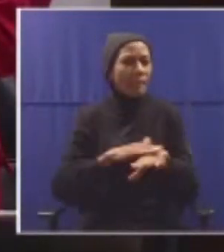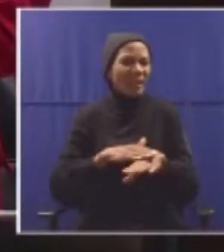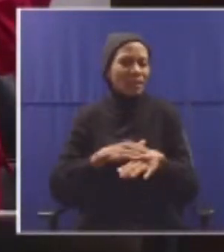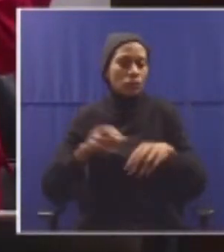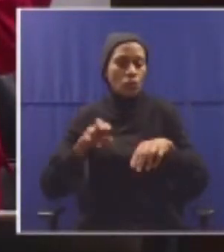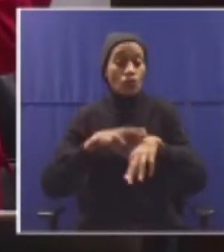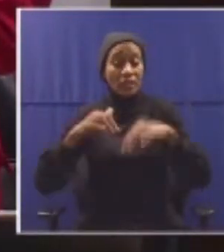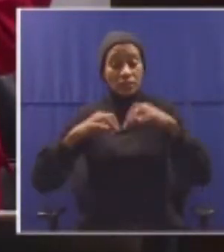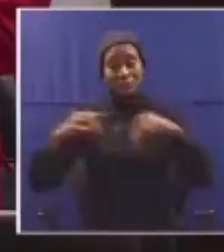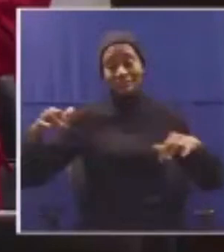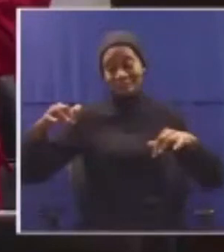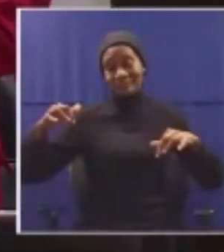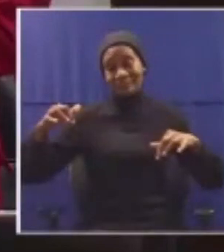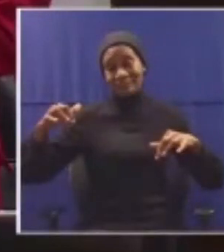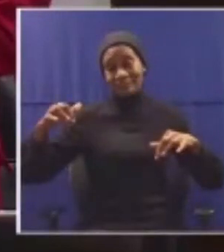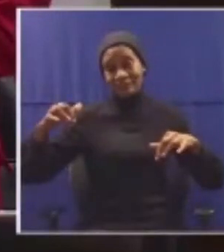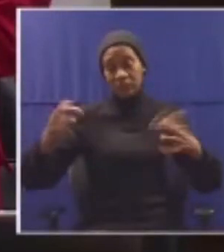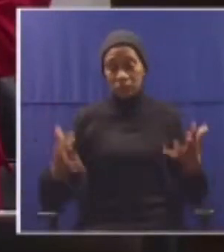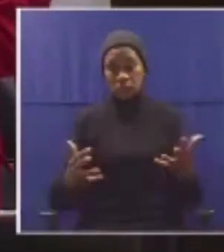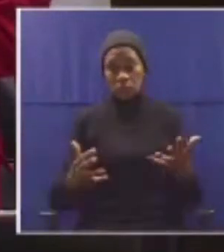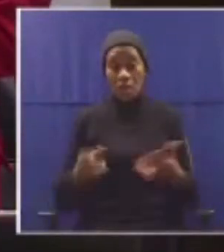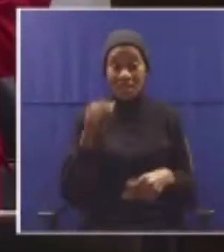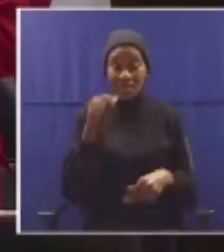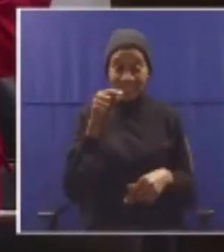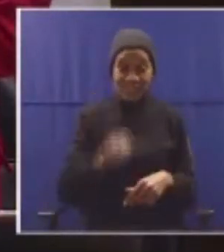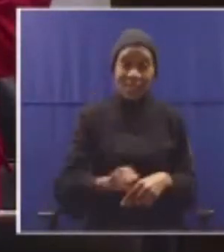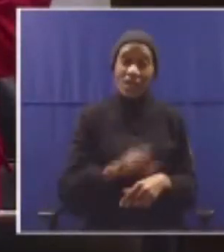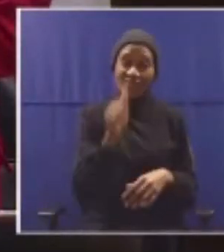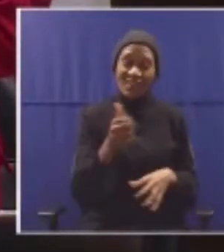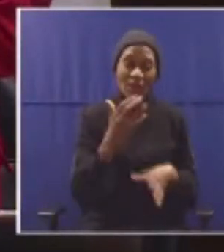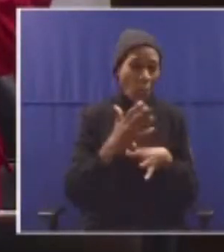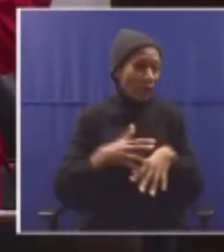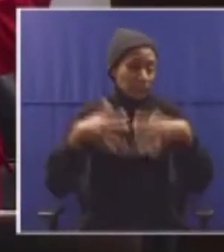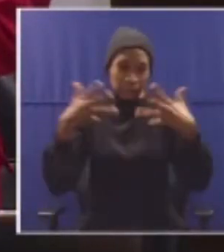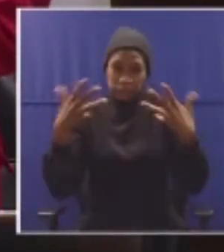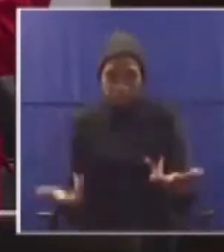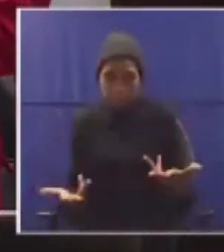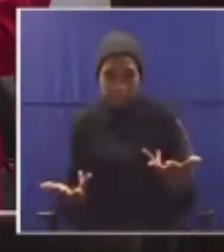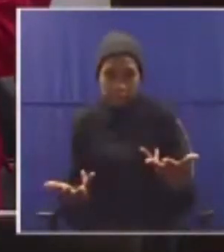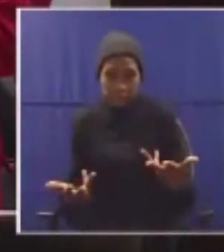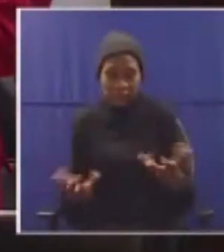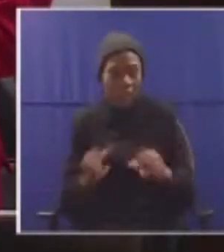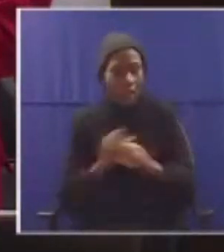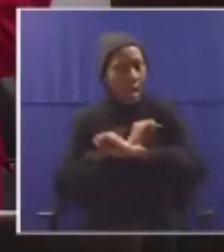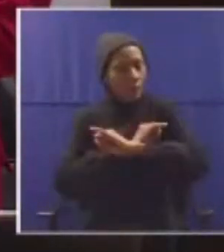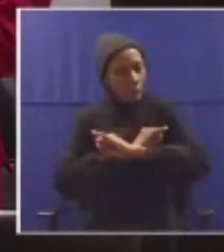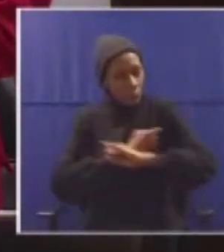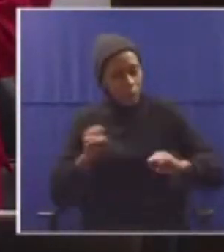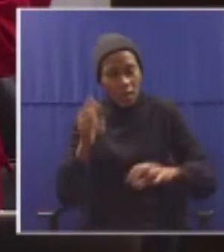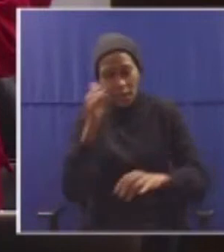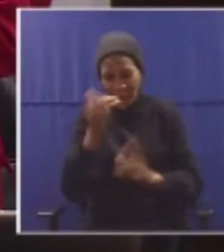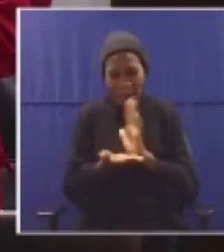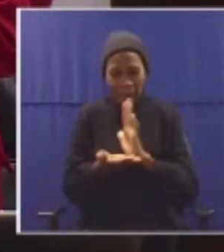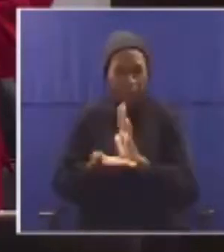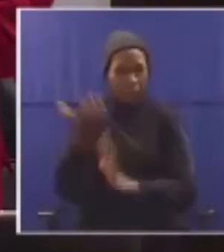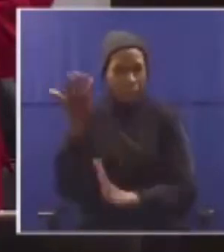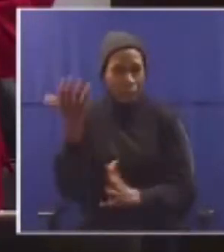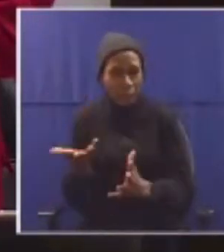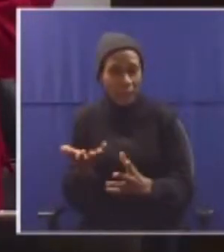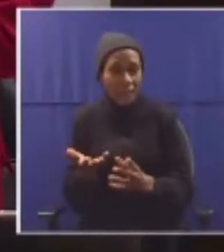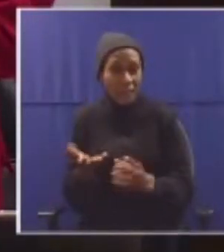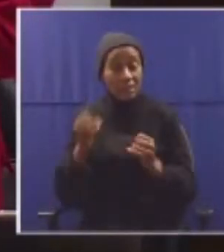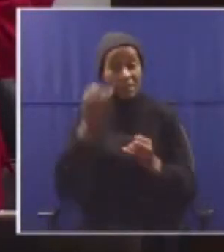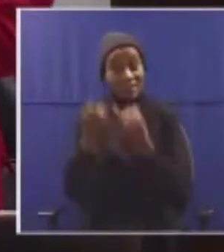race. It has one of the highest rates of unemployment, excessively high crimes rate, particular